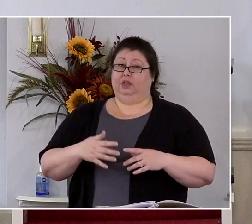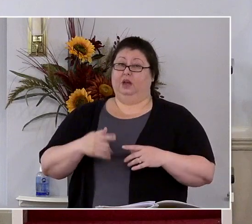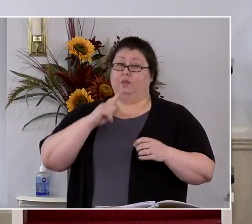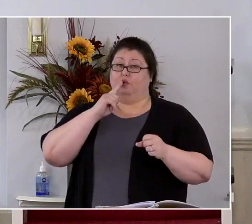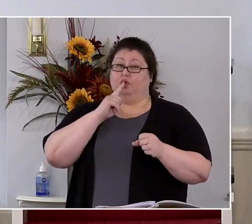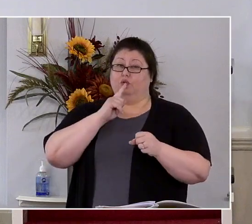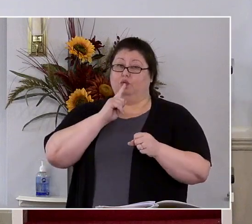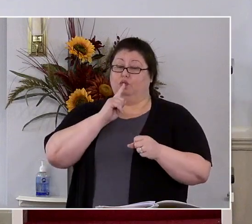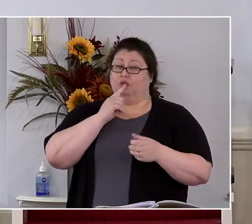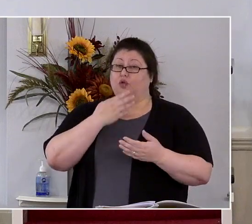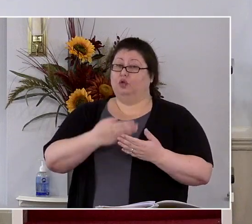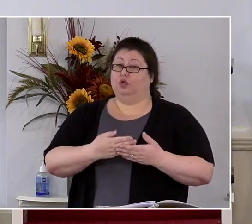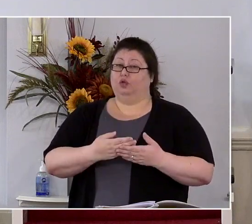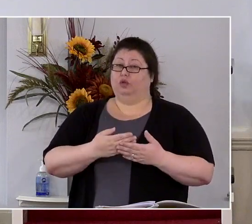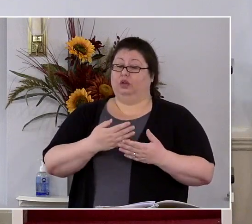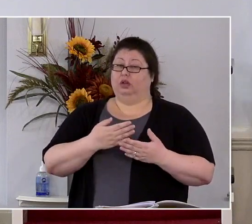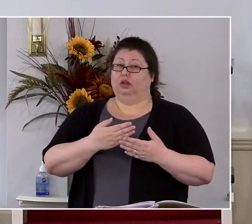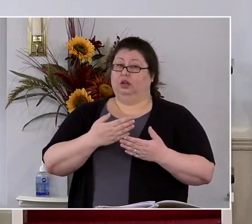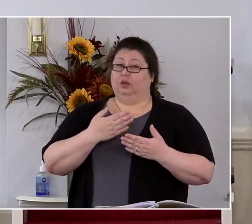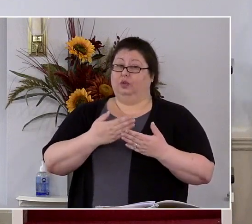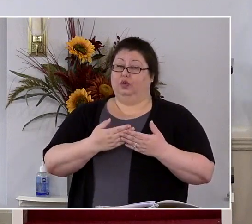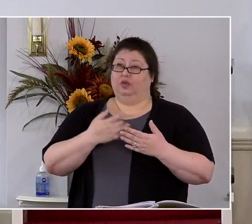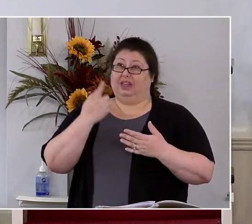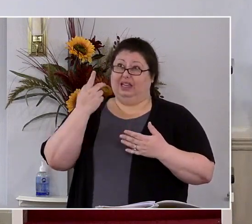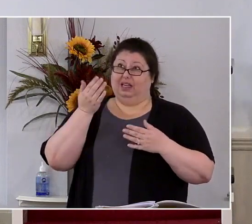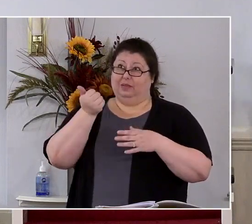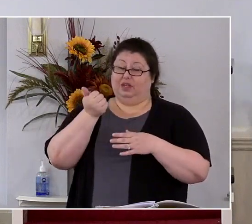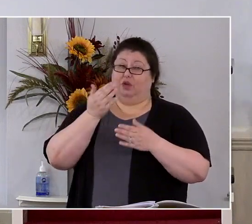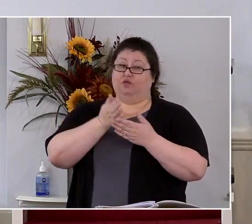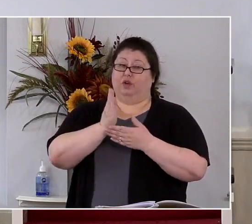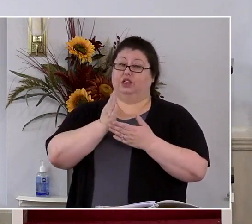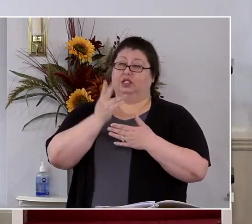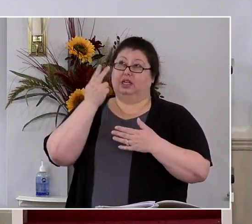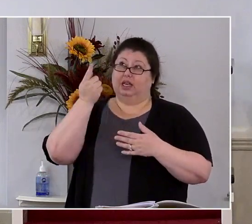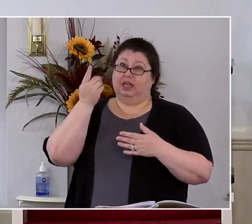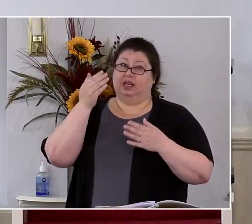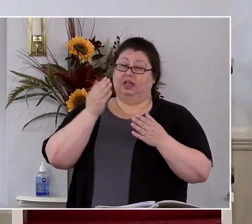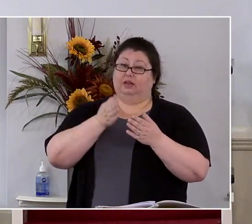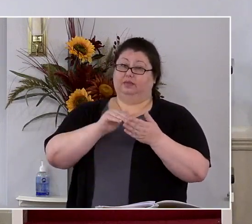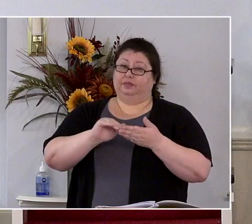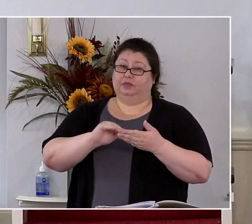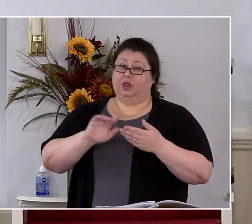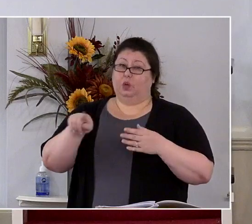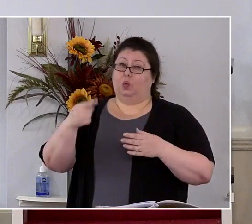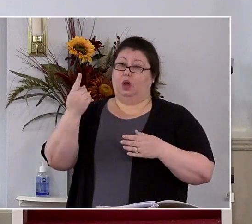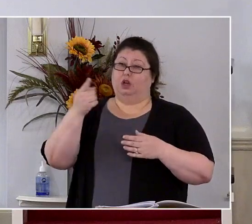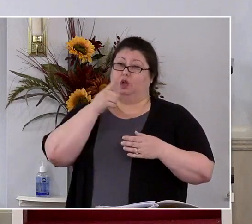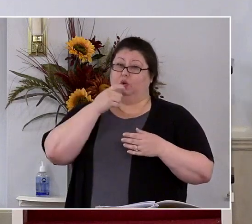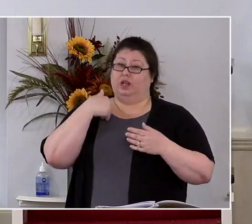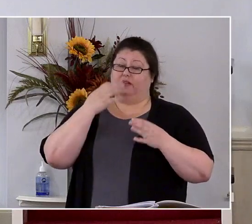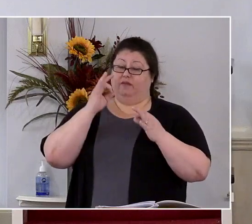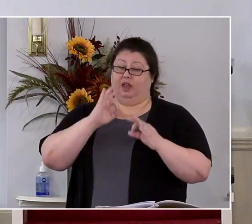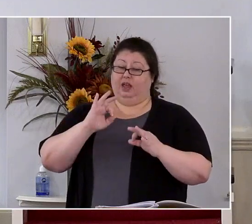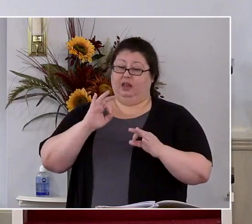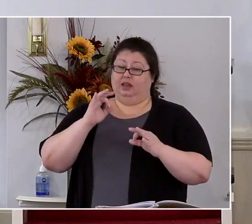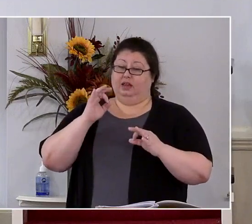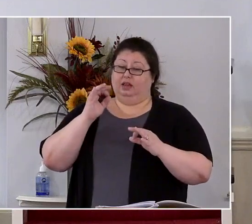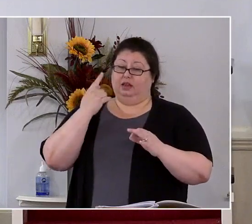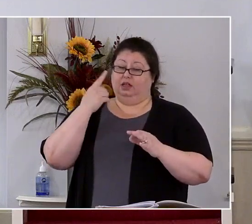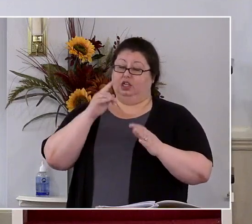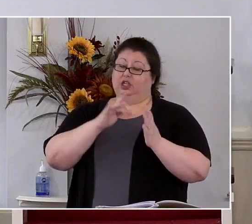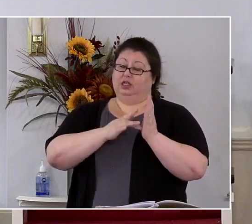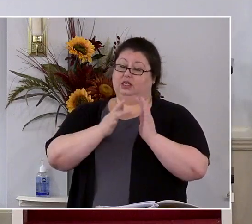prove at the present time that he himself is righteous, and that he justifies the one who has faith in Jesus.